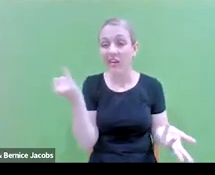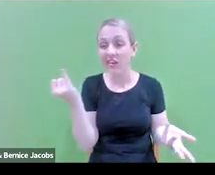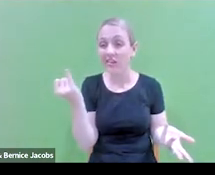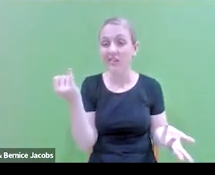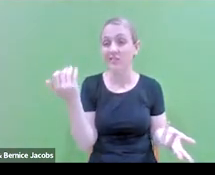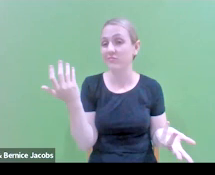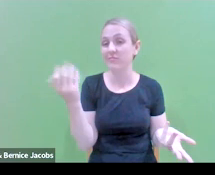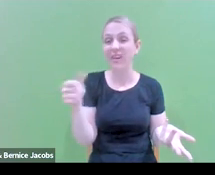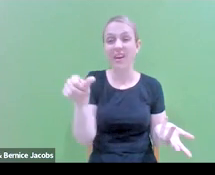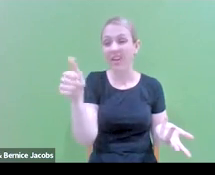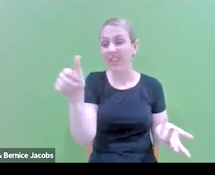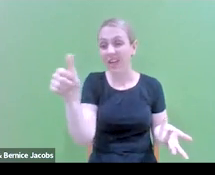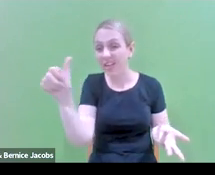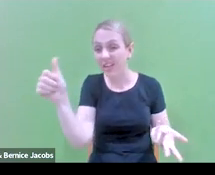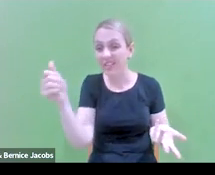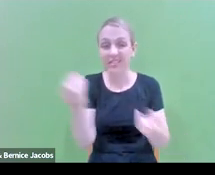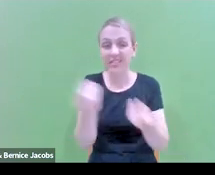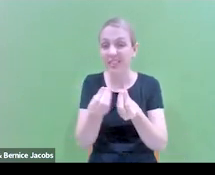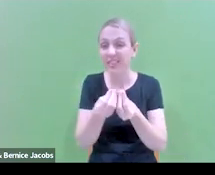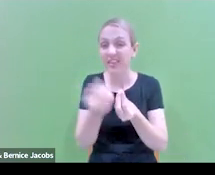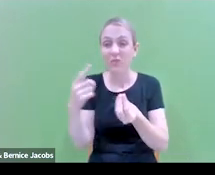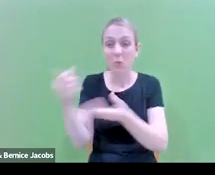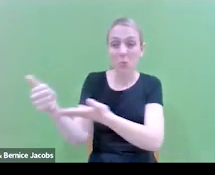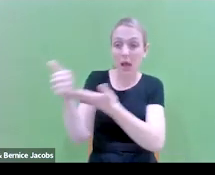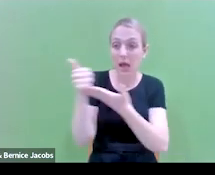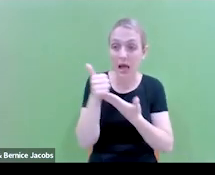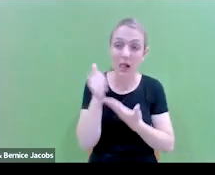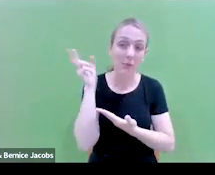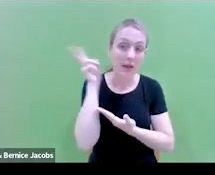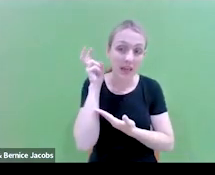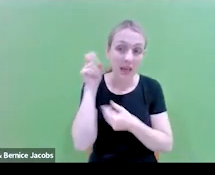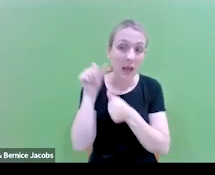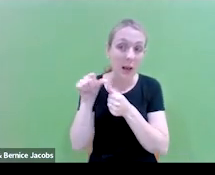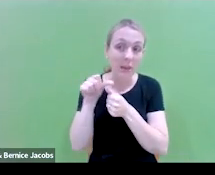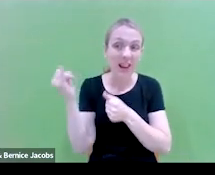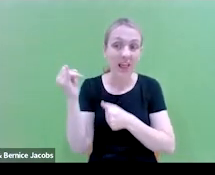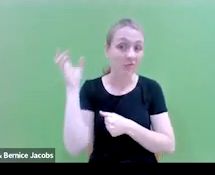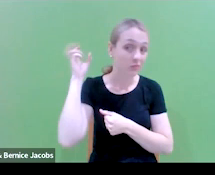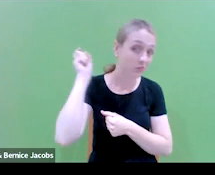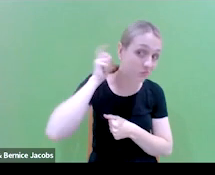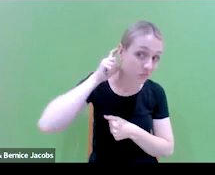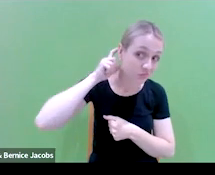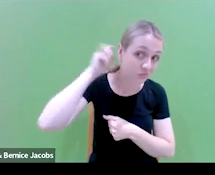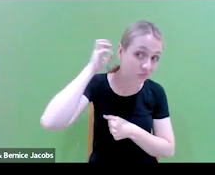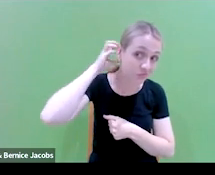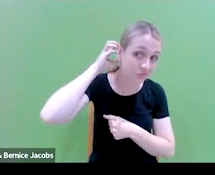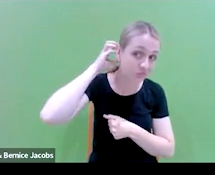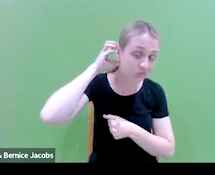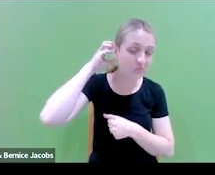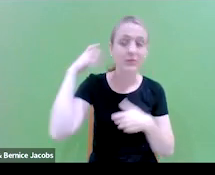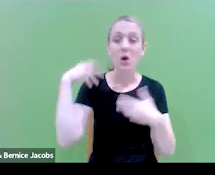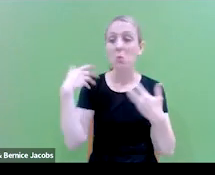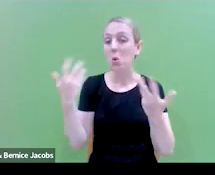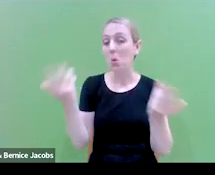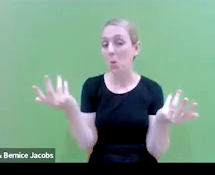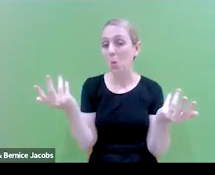of other aspects associated with hearing impairments, such as cochlear implants. It also